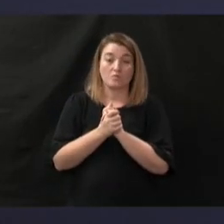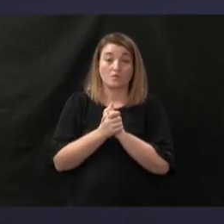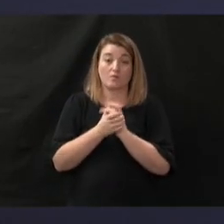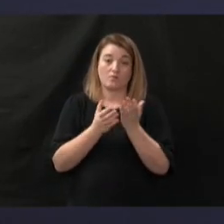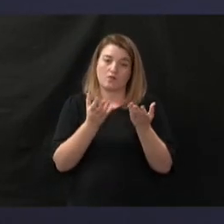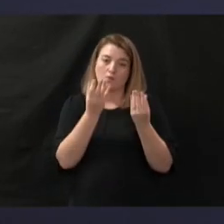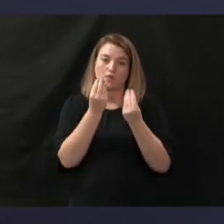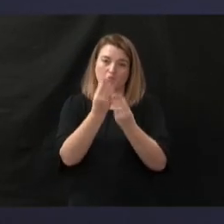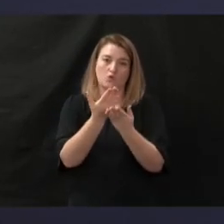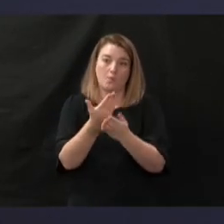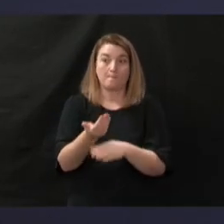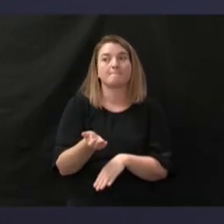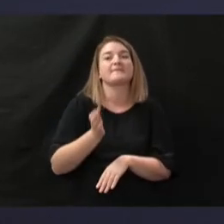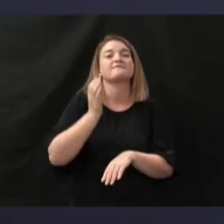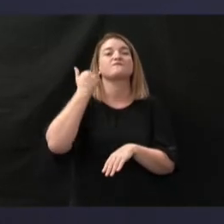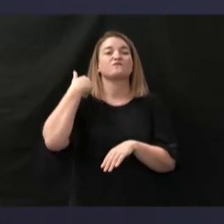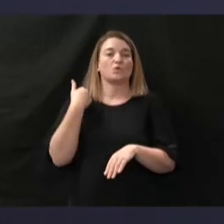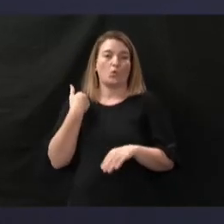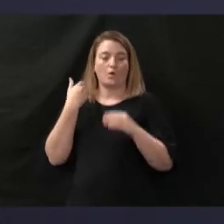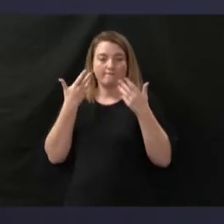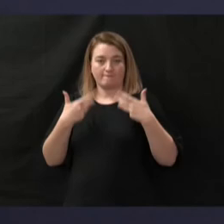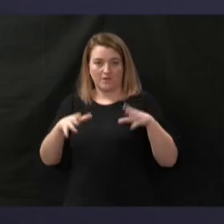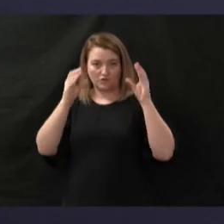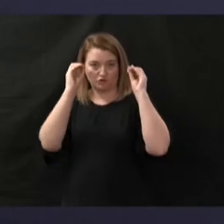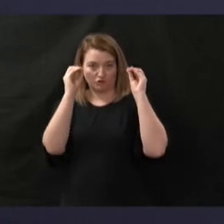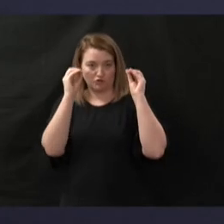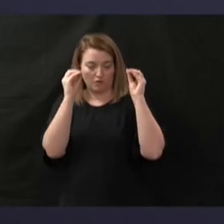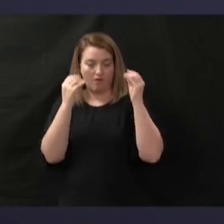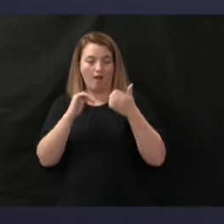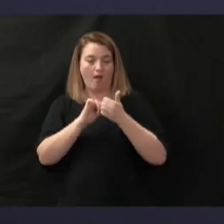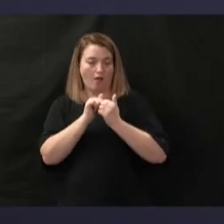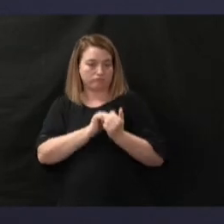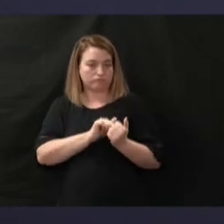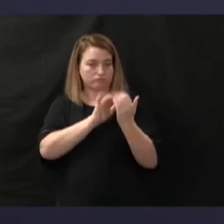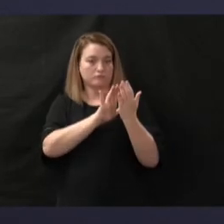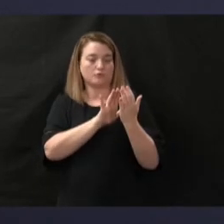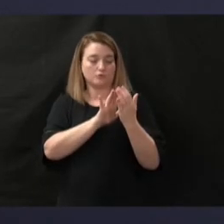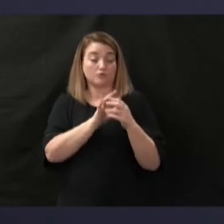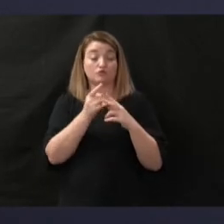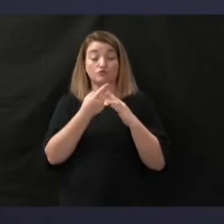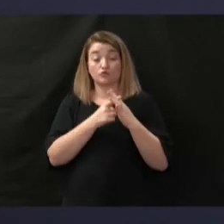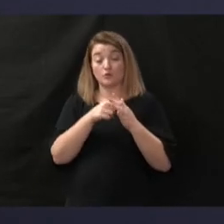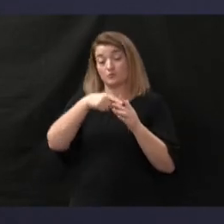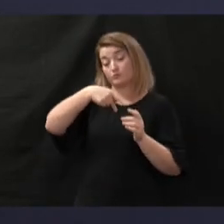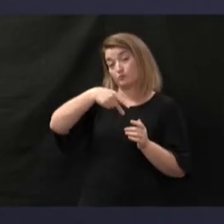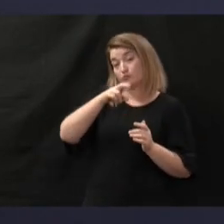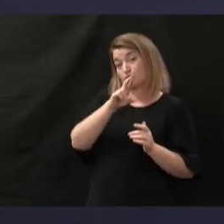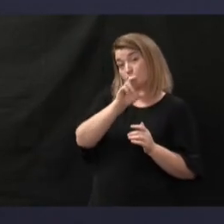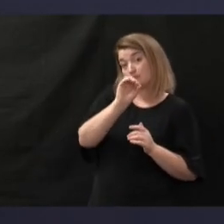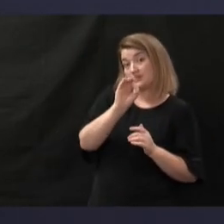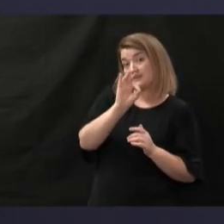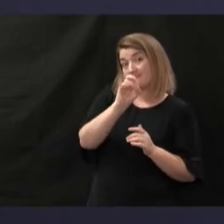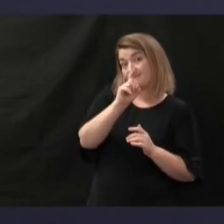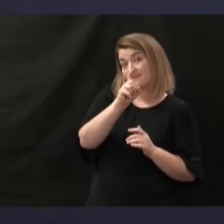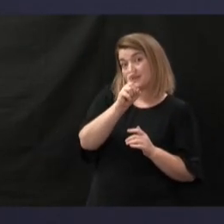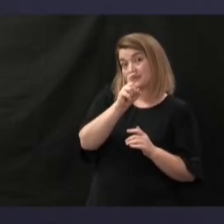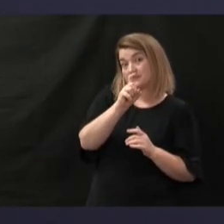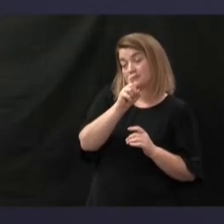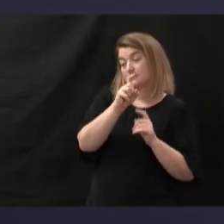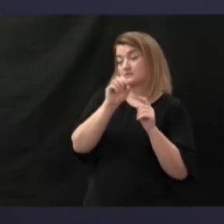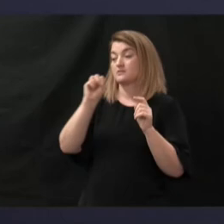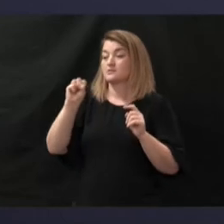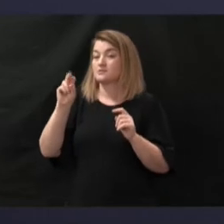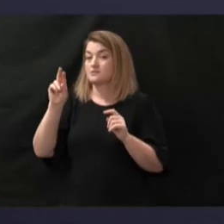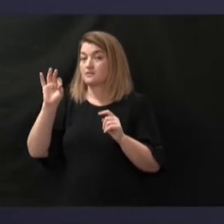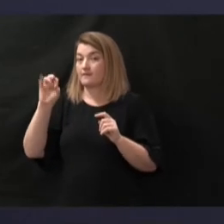it. I started with just some prefixes and suffixes. I spent a couple of weeks just building up